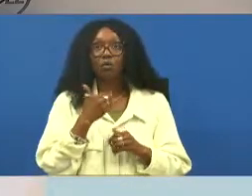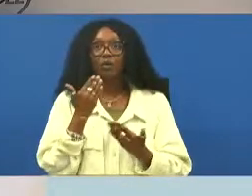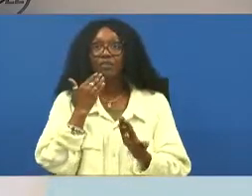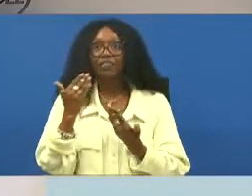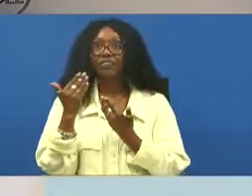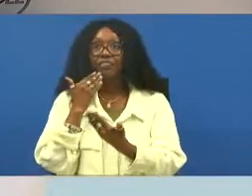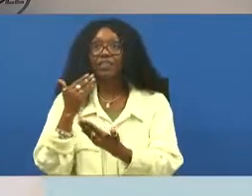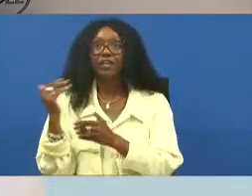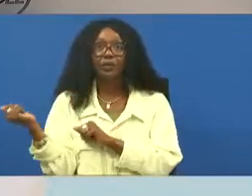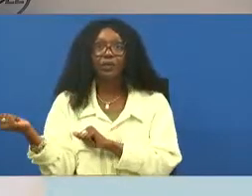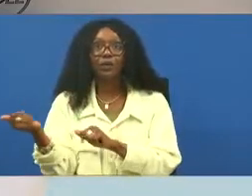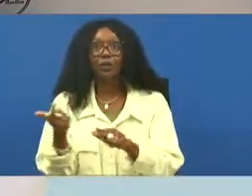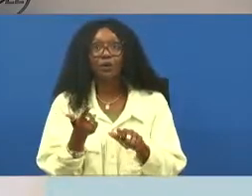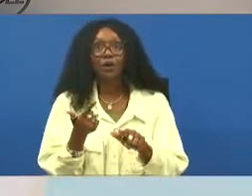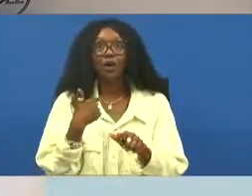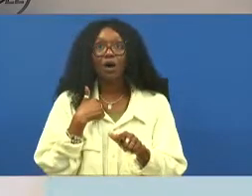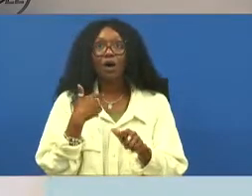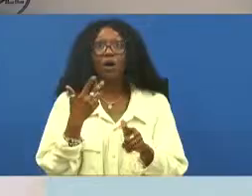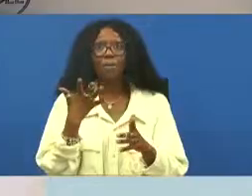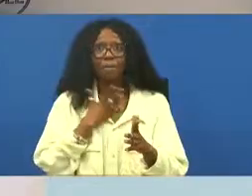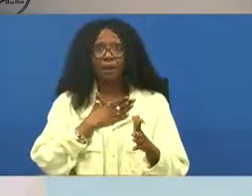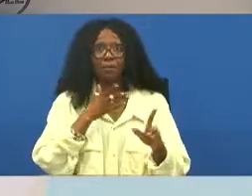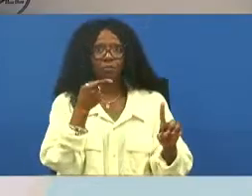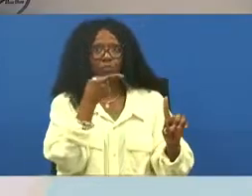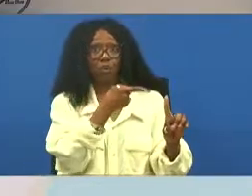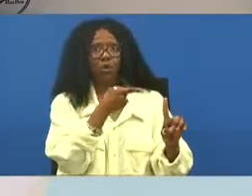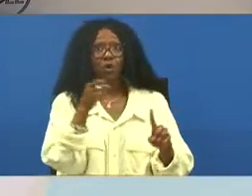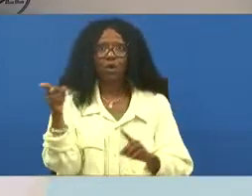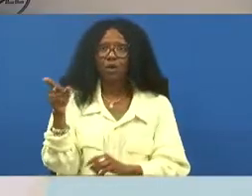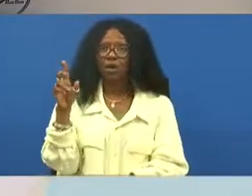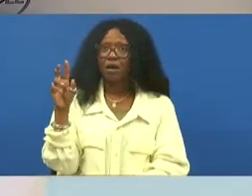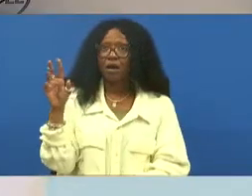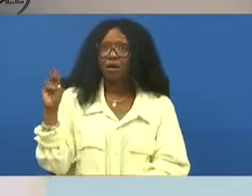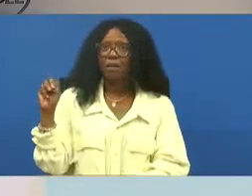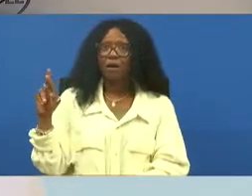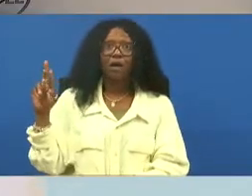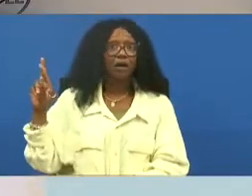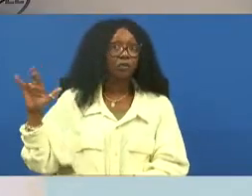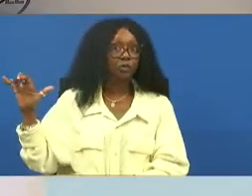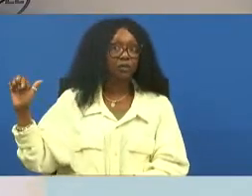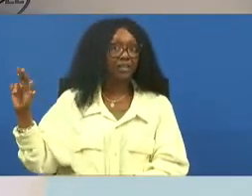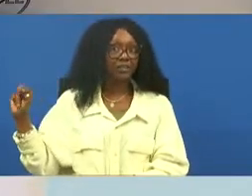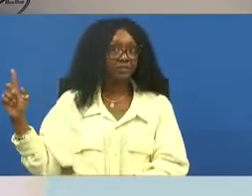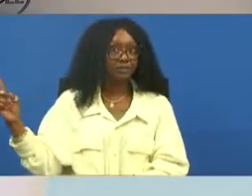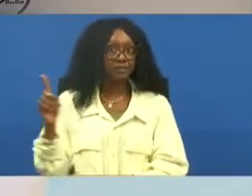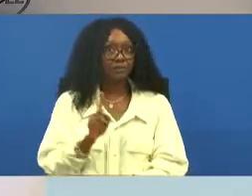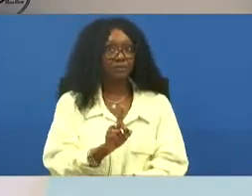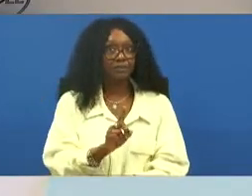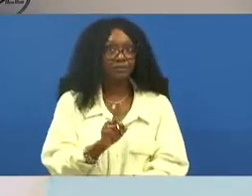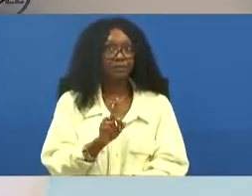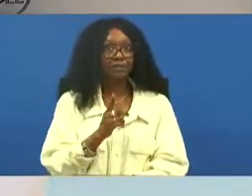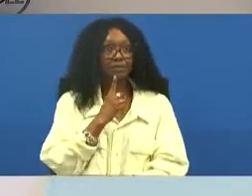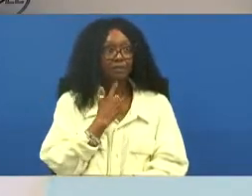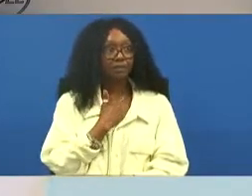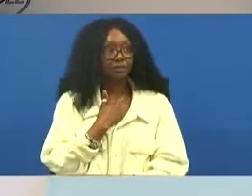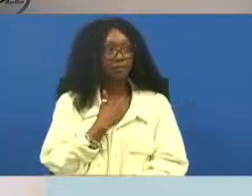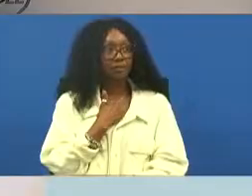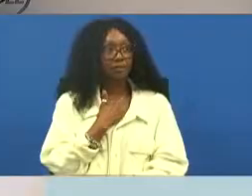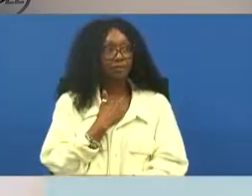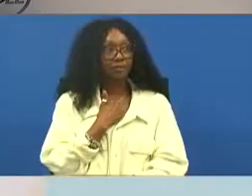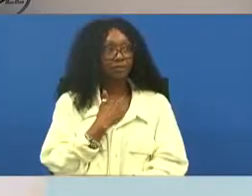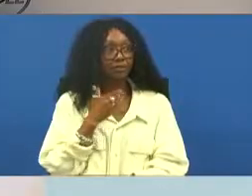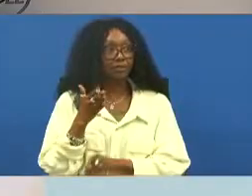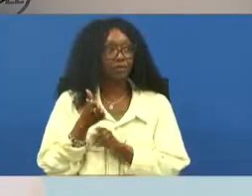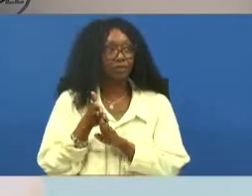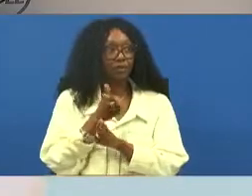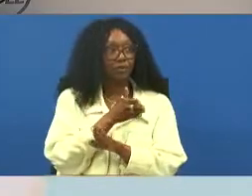for that. Before I get into my points, I'm going to bring up Mr. Ryan, if you want to come up real quickly. Ryan, talk to me a little bit about that